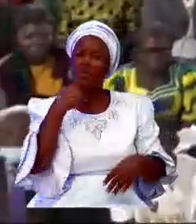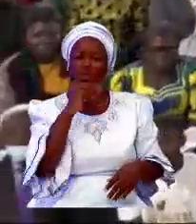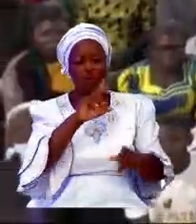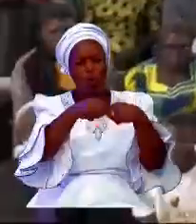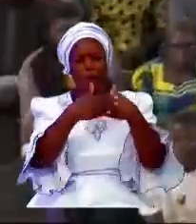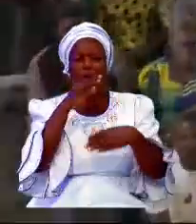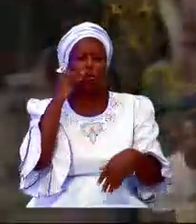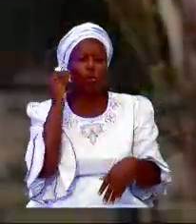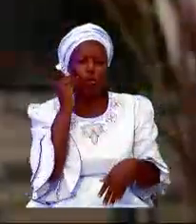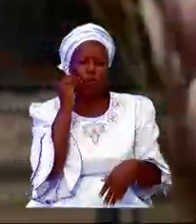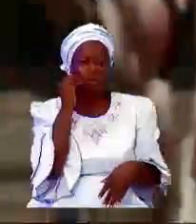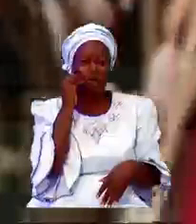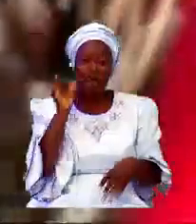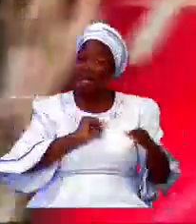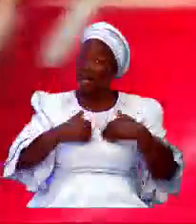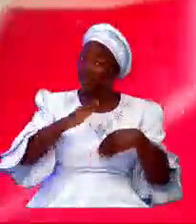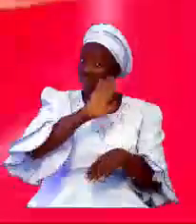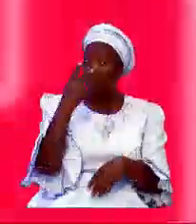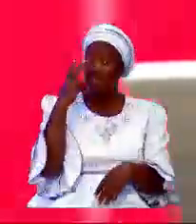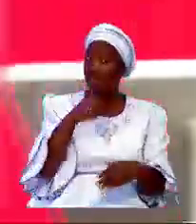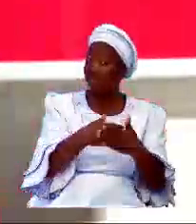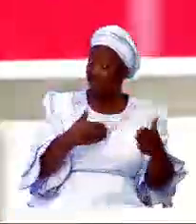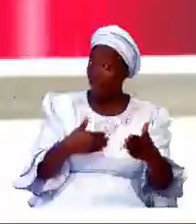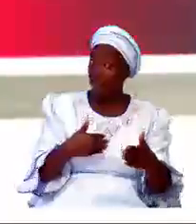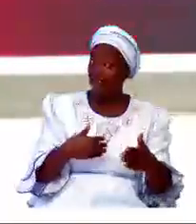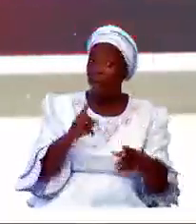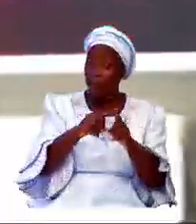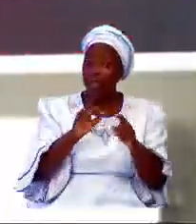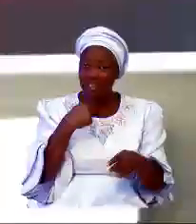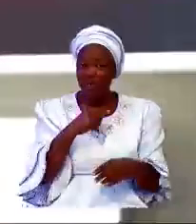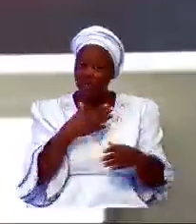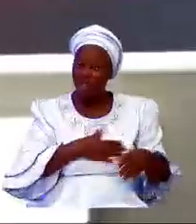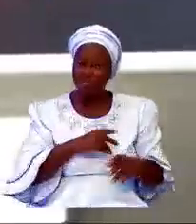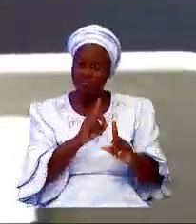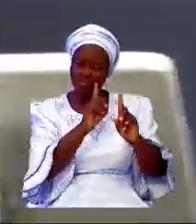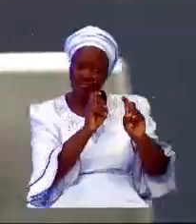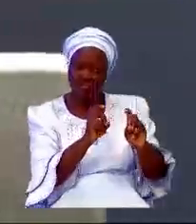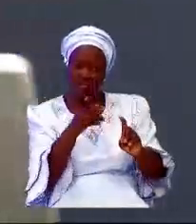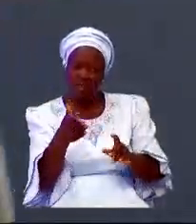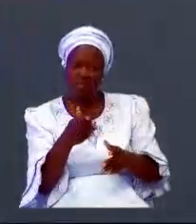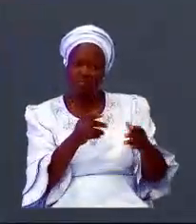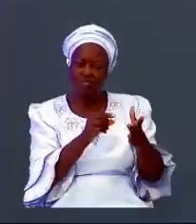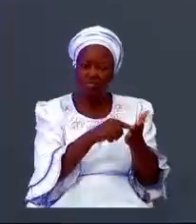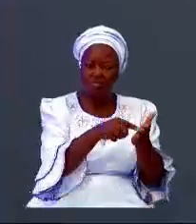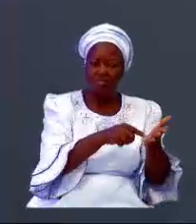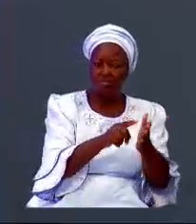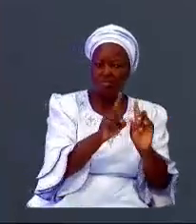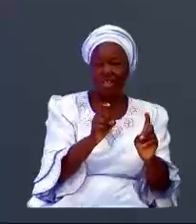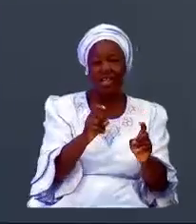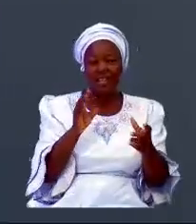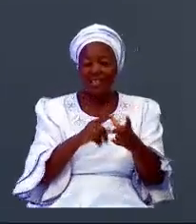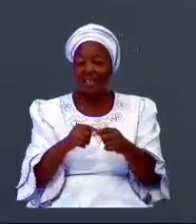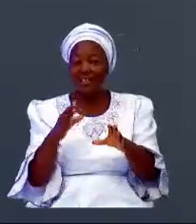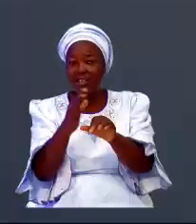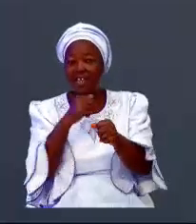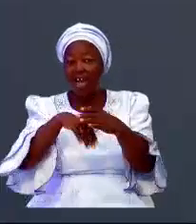I didn't pray. I said, go back home. I've never seen him before. I said, check this,